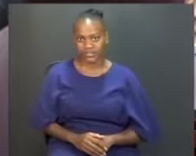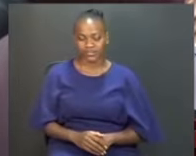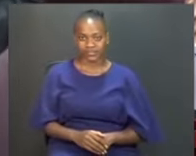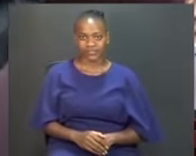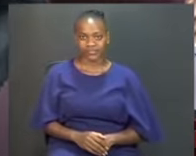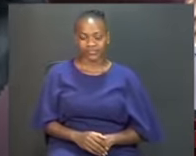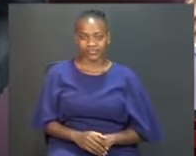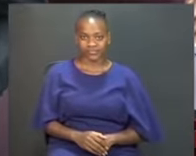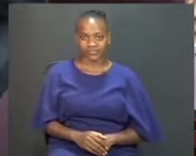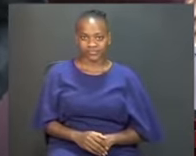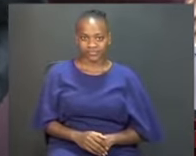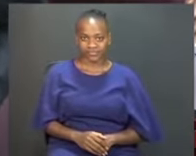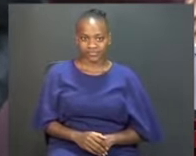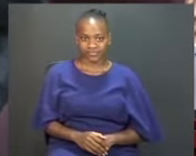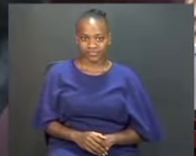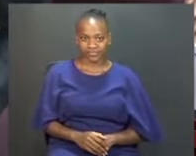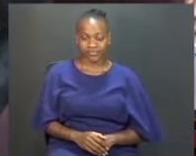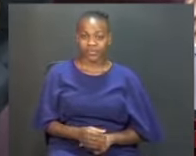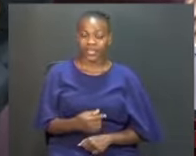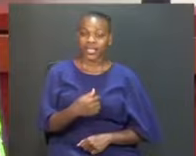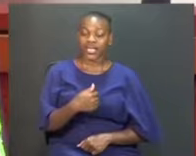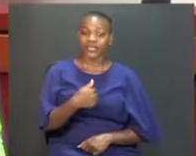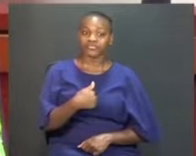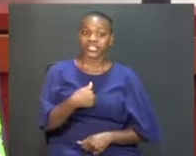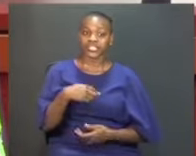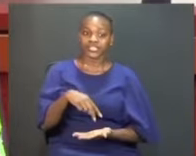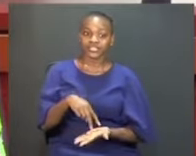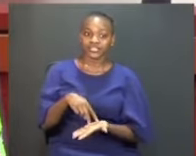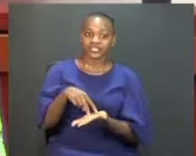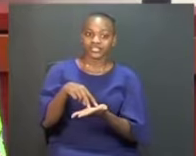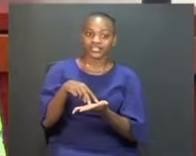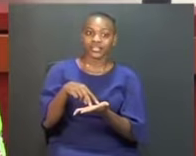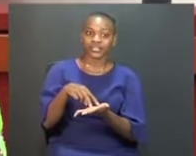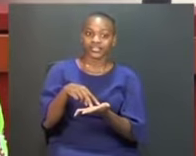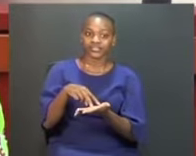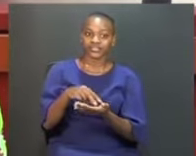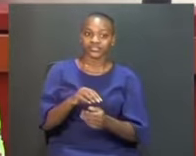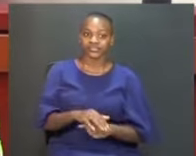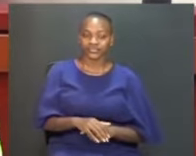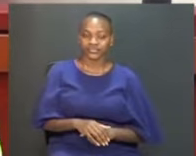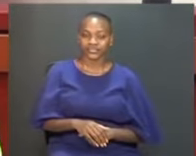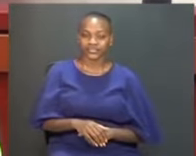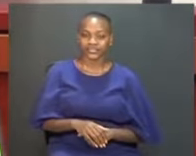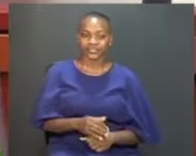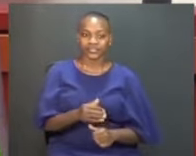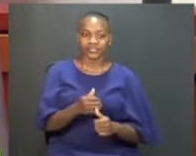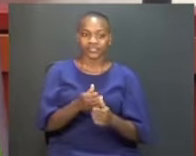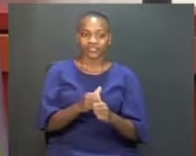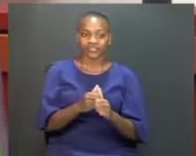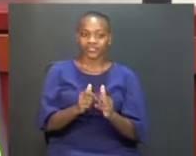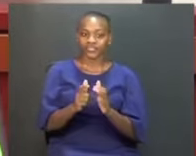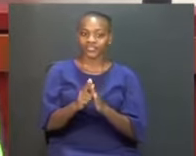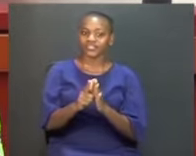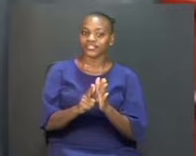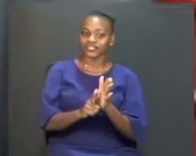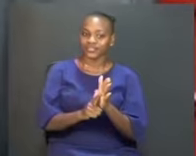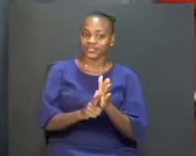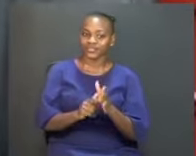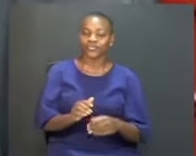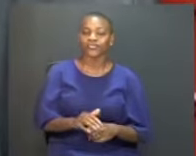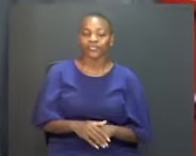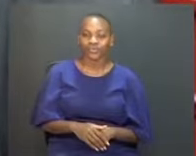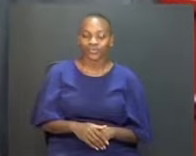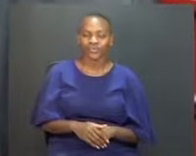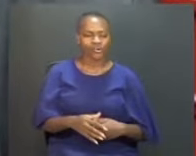Mr. Speaker, I therefore rise pursuant to the relevant orders to make